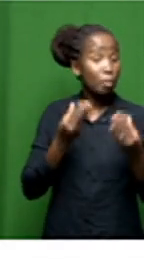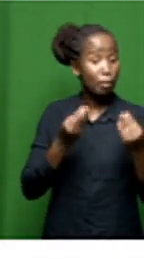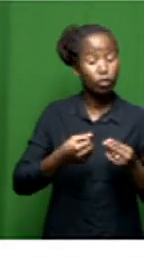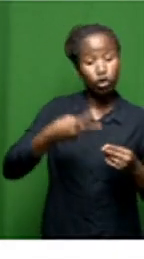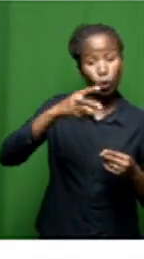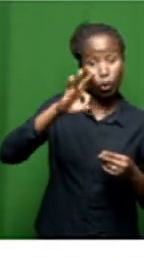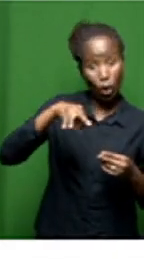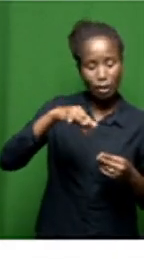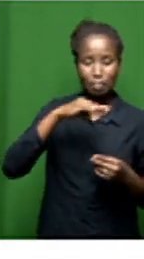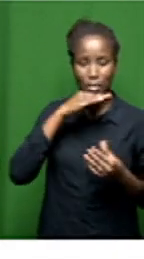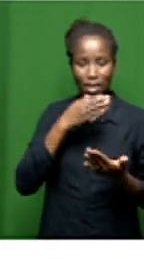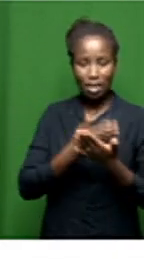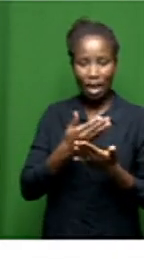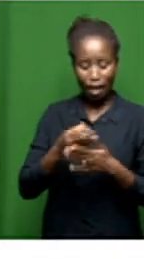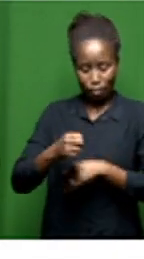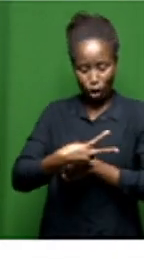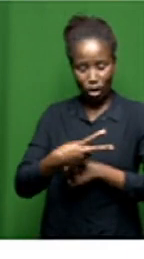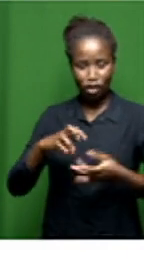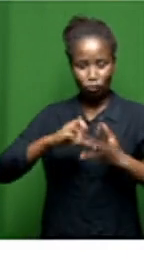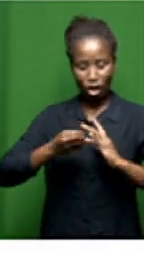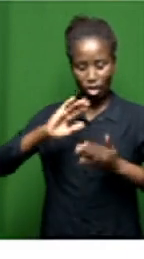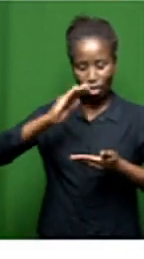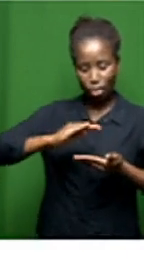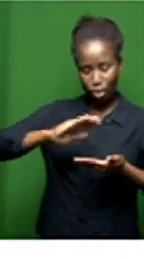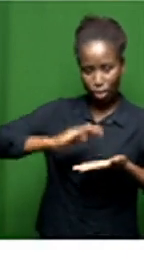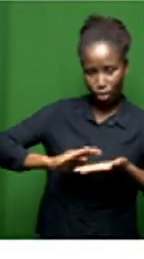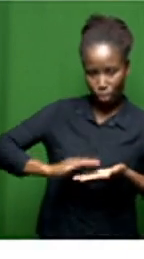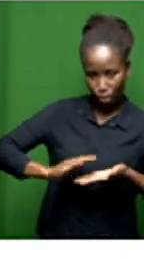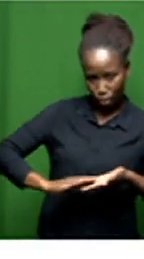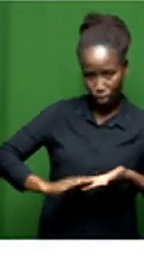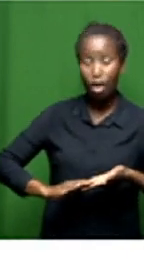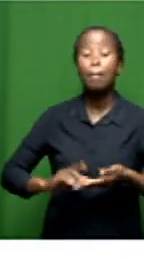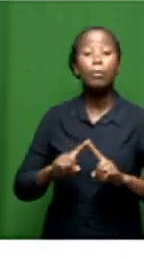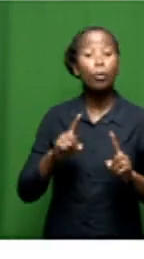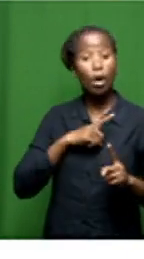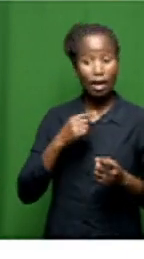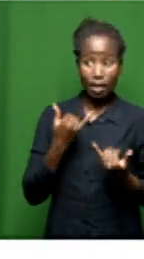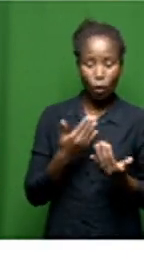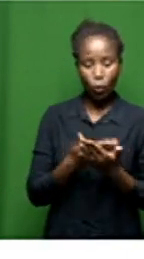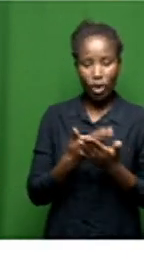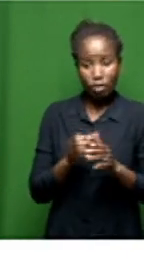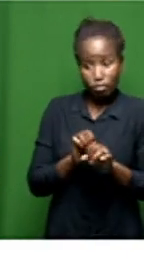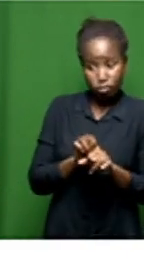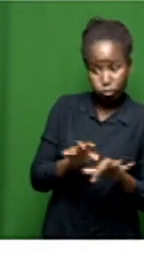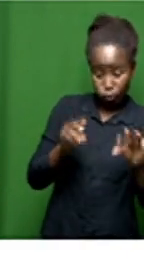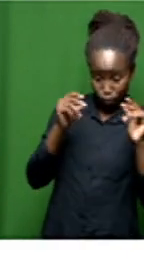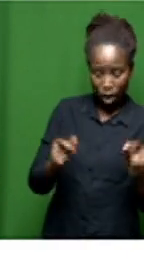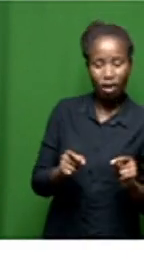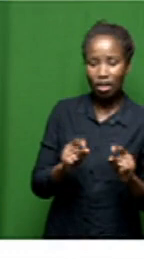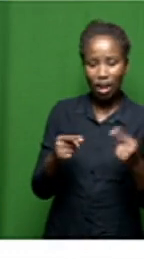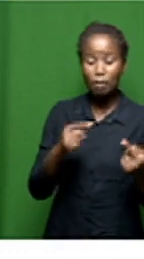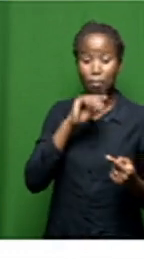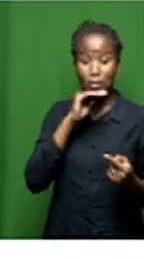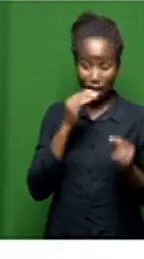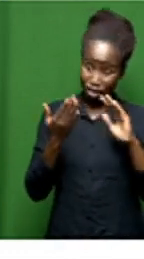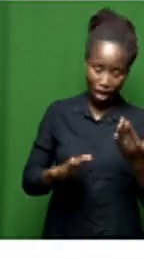this virus very low, which means the virus will not be transmitting to the level the way it was. The virus will definitely not be killing the